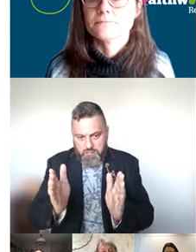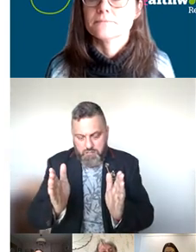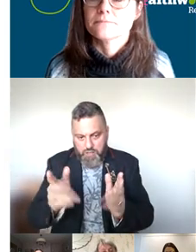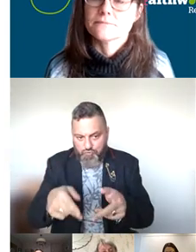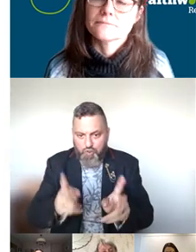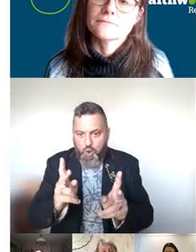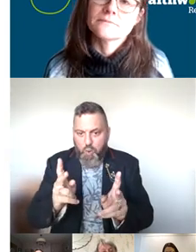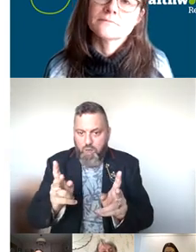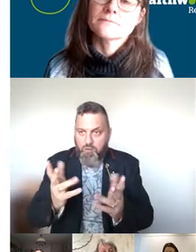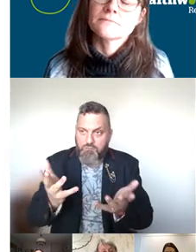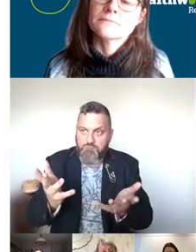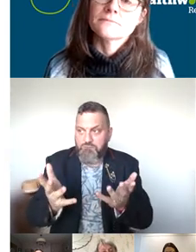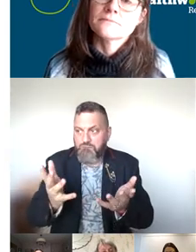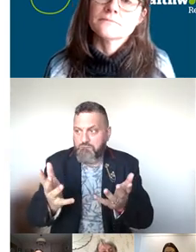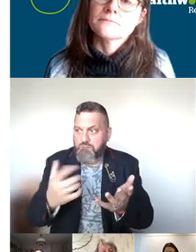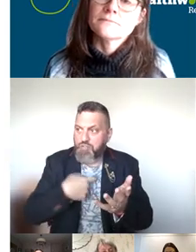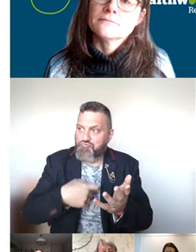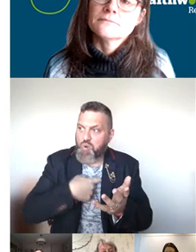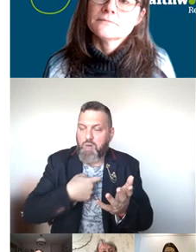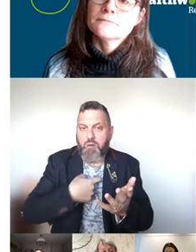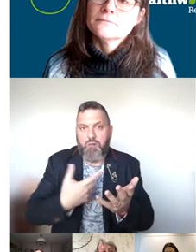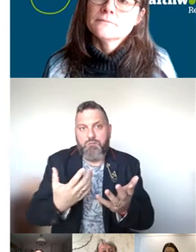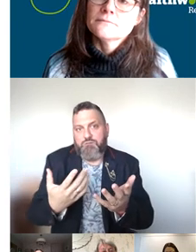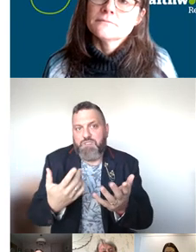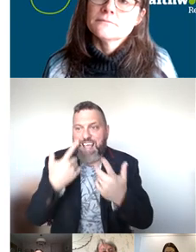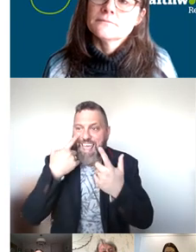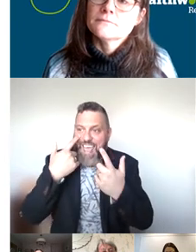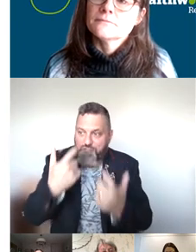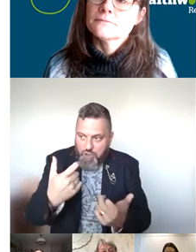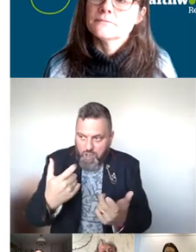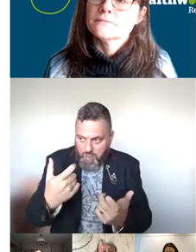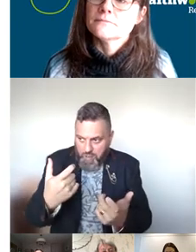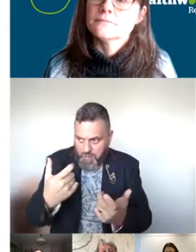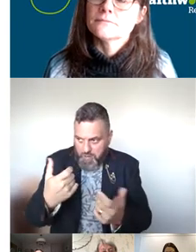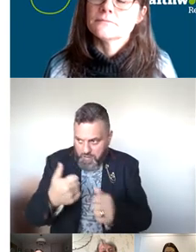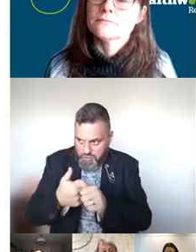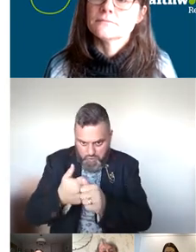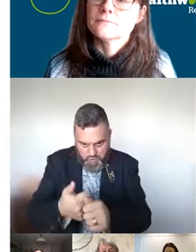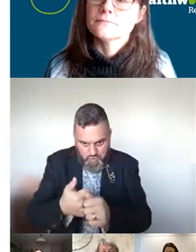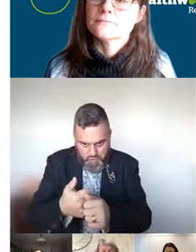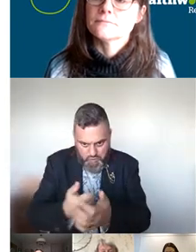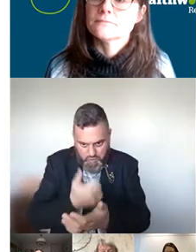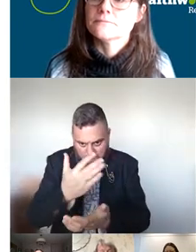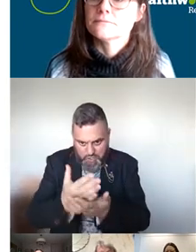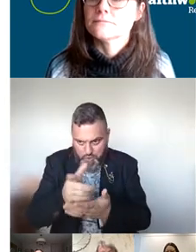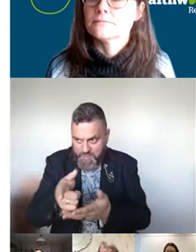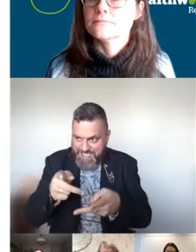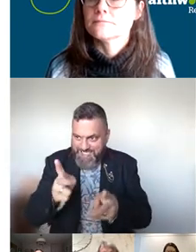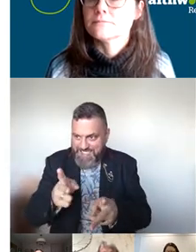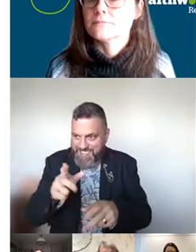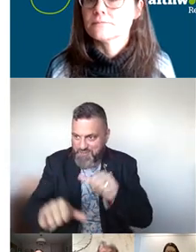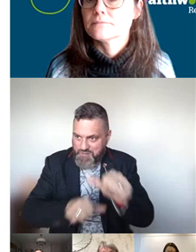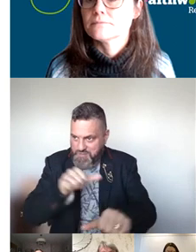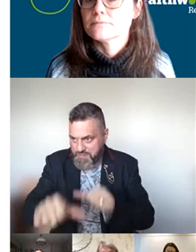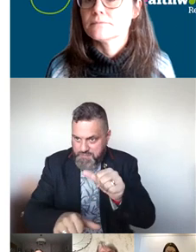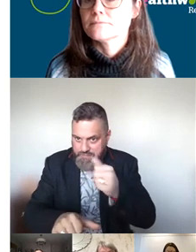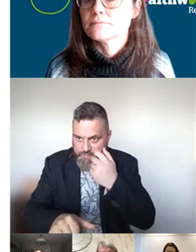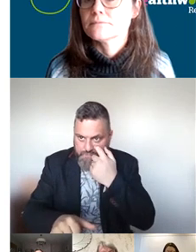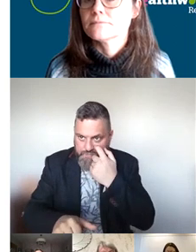are playing and the important role they have in helping this system, as it were, work.